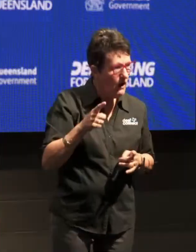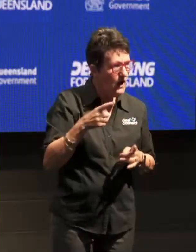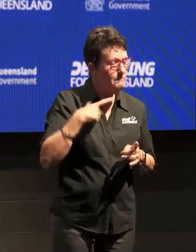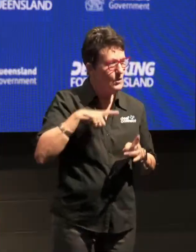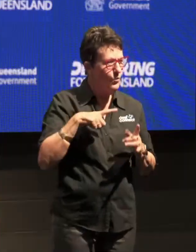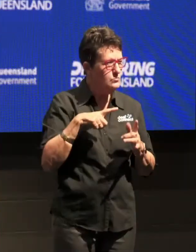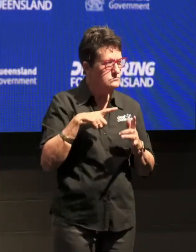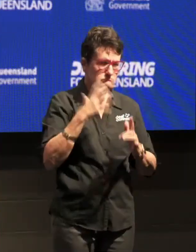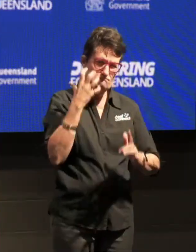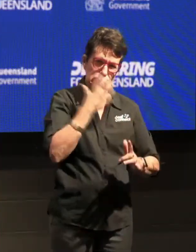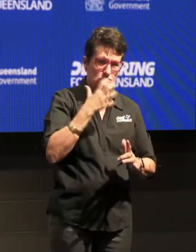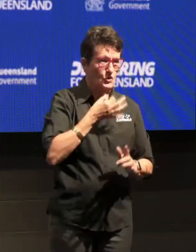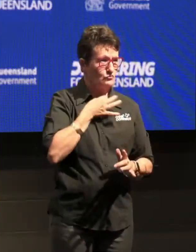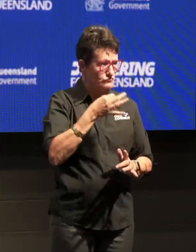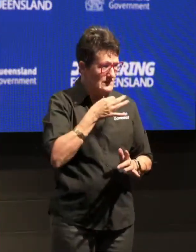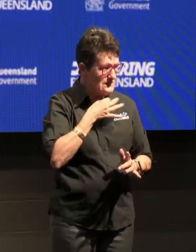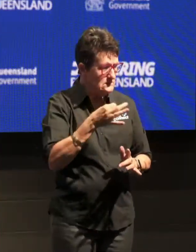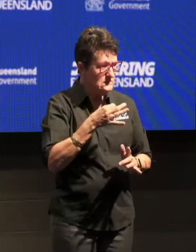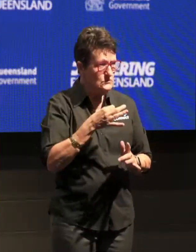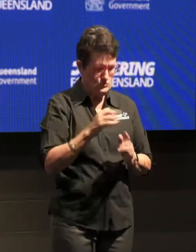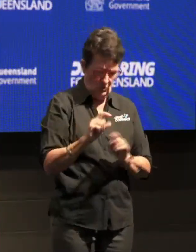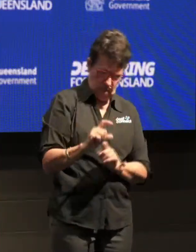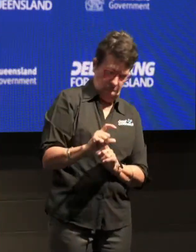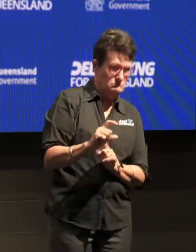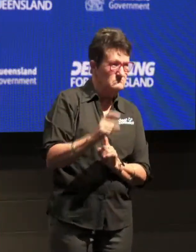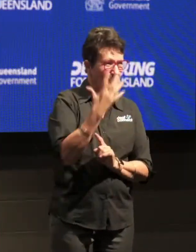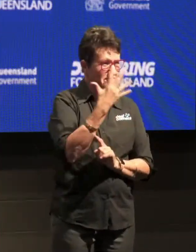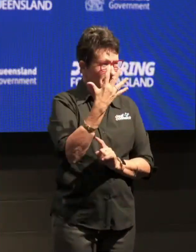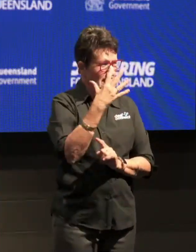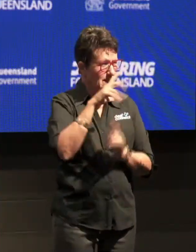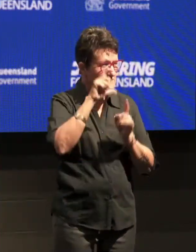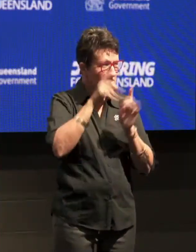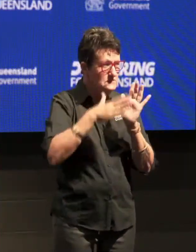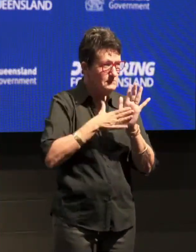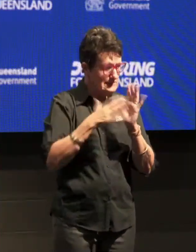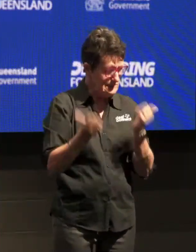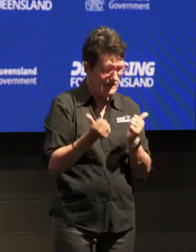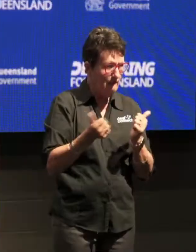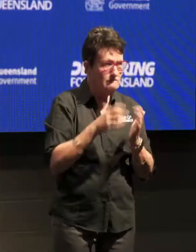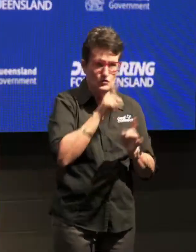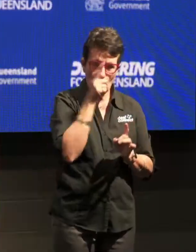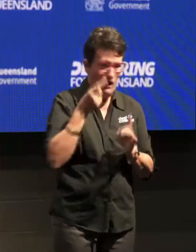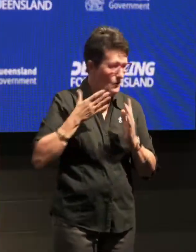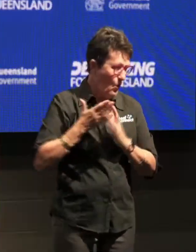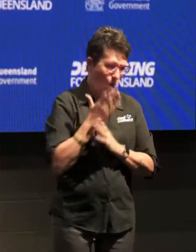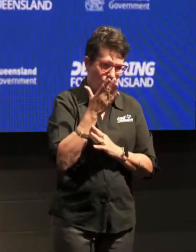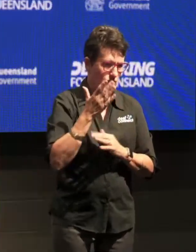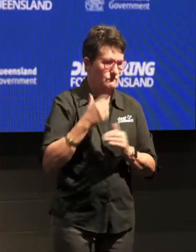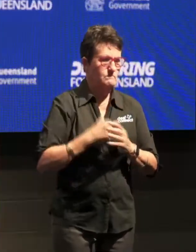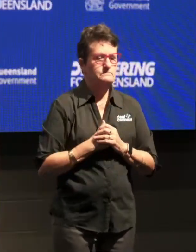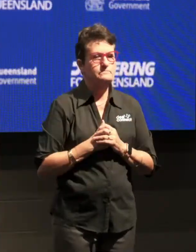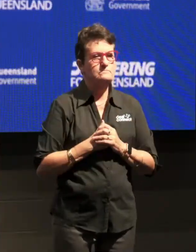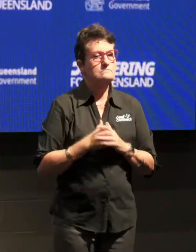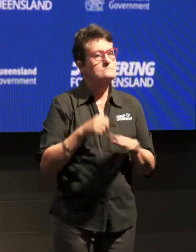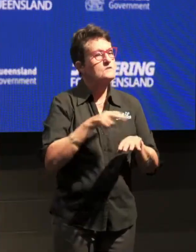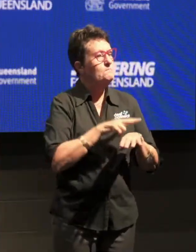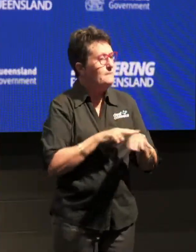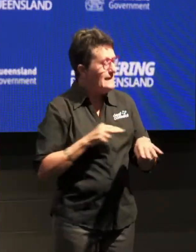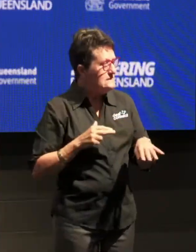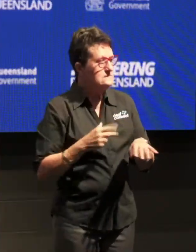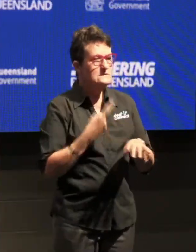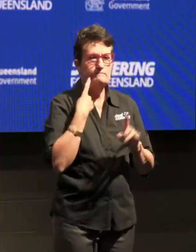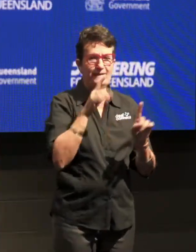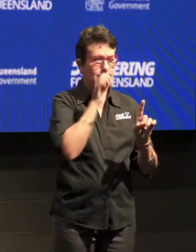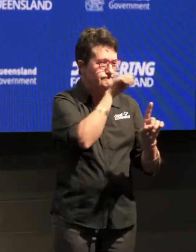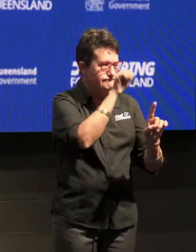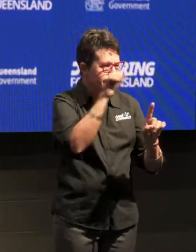at significant risk. And as I said, in as little water as 15 centimetres above the roadway. Police have conducted